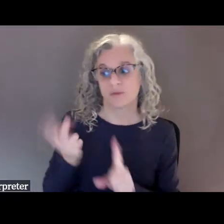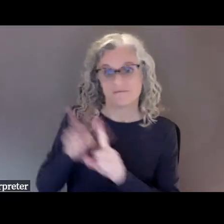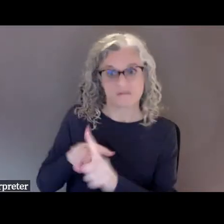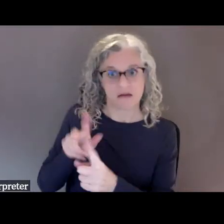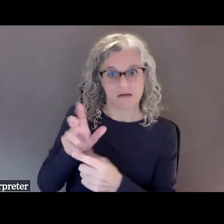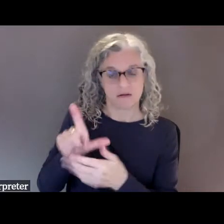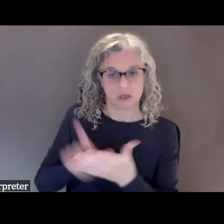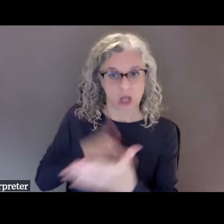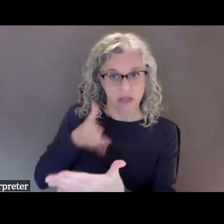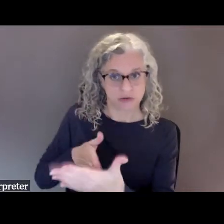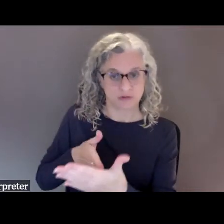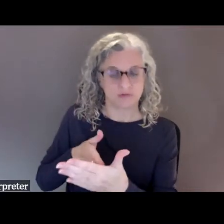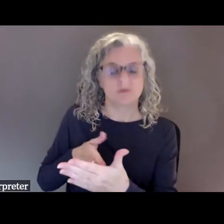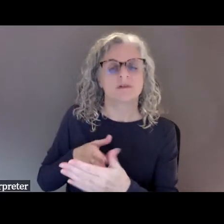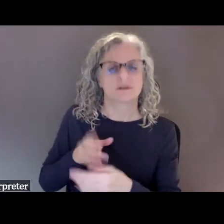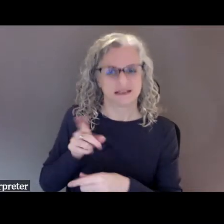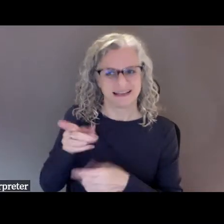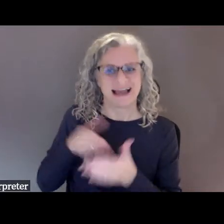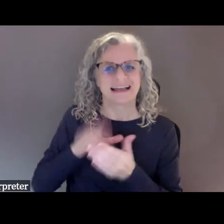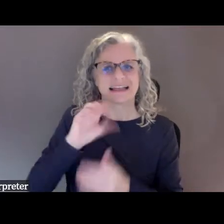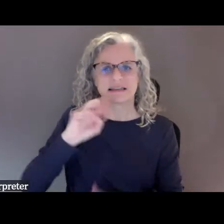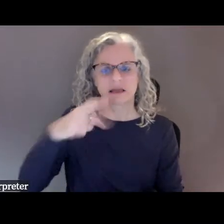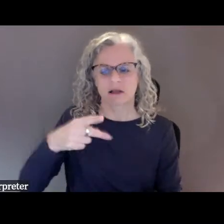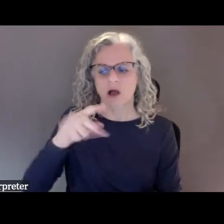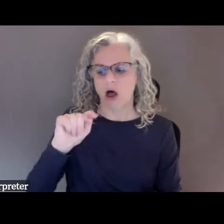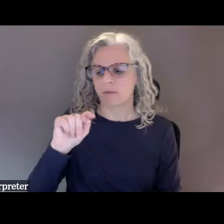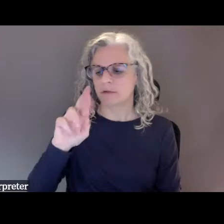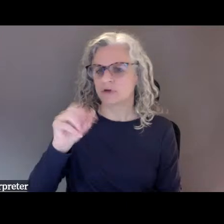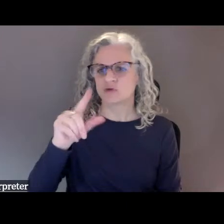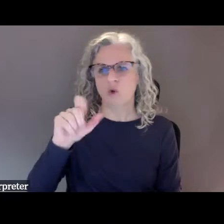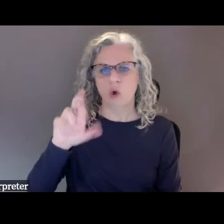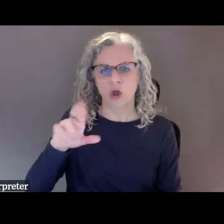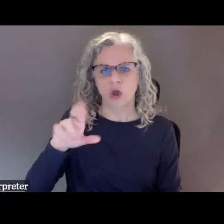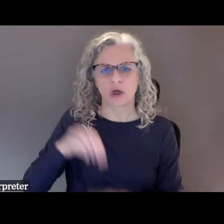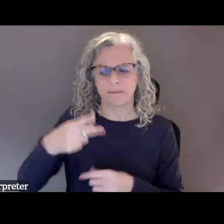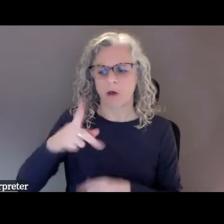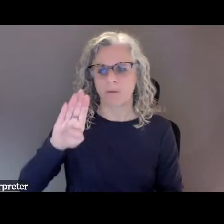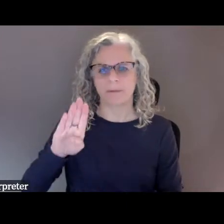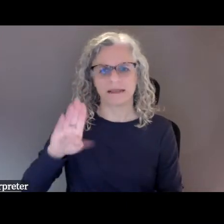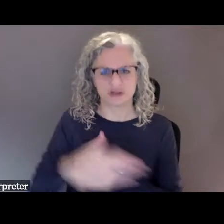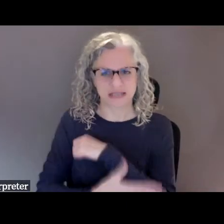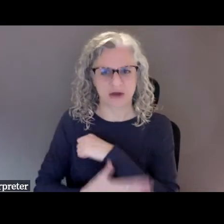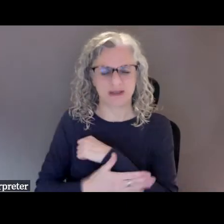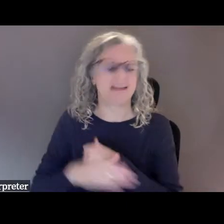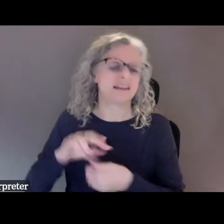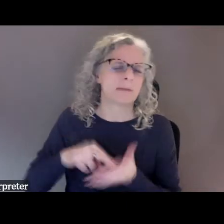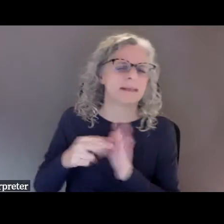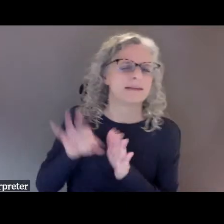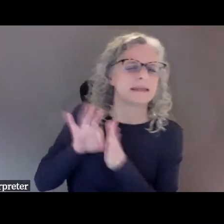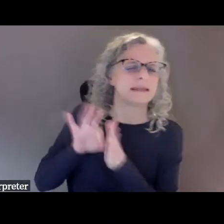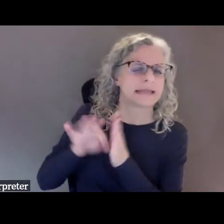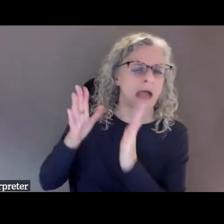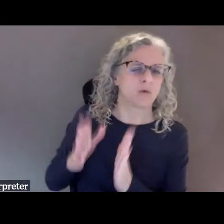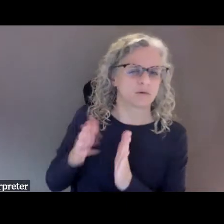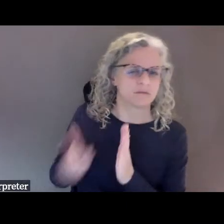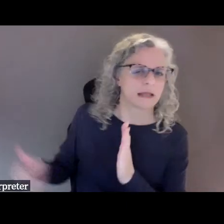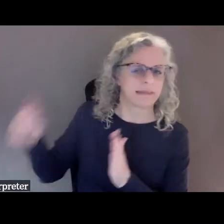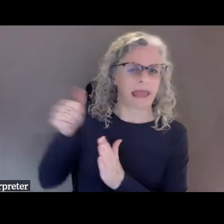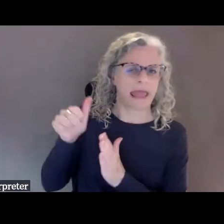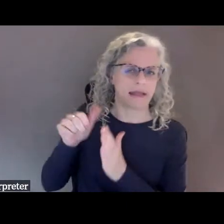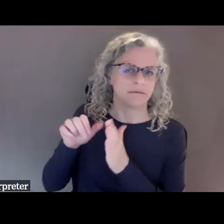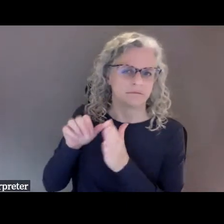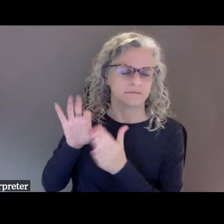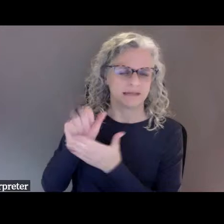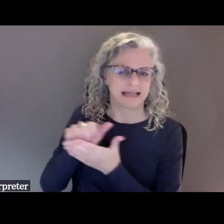the comptroller of Palm Beach County. And a comptroller is like an accountant of the county. He has invested